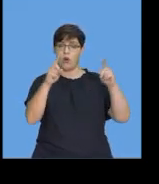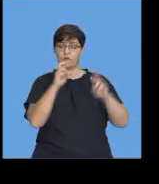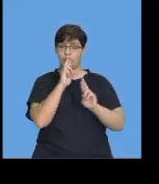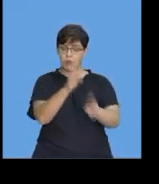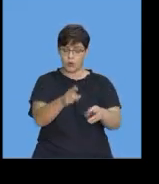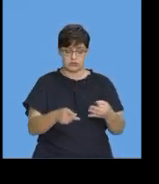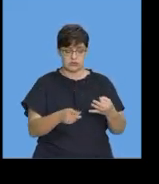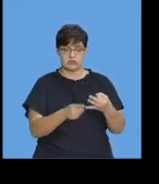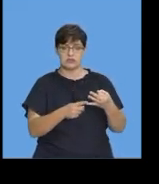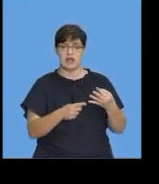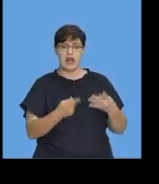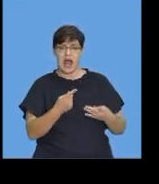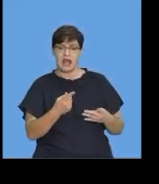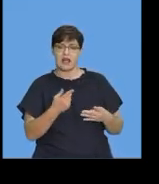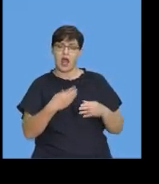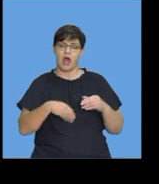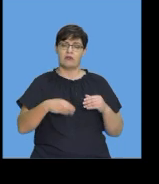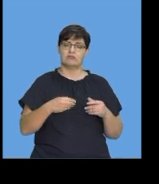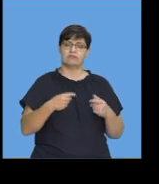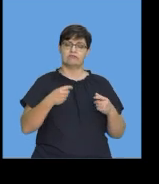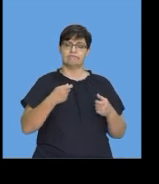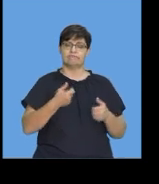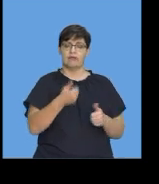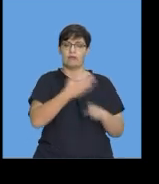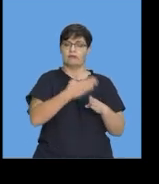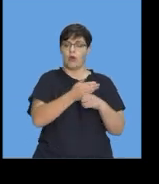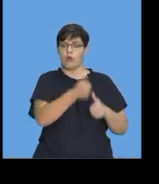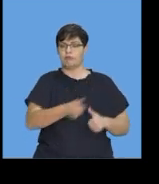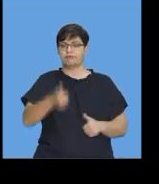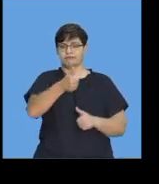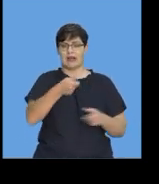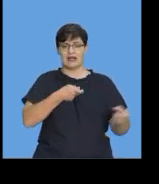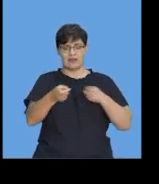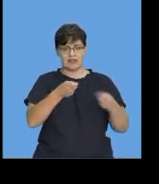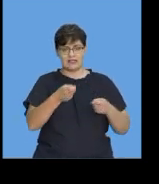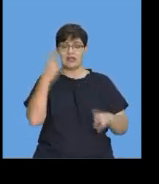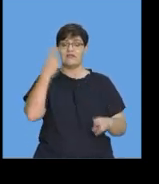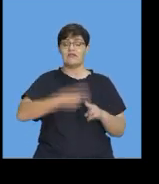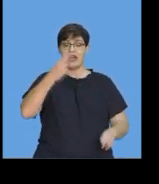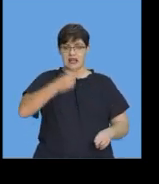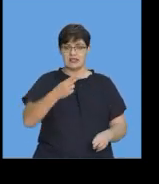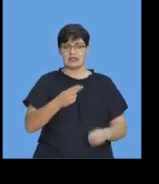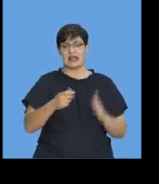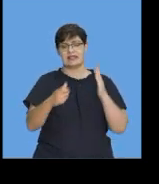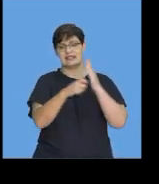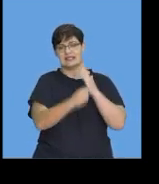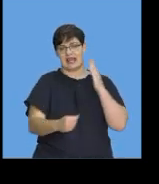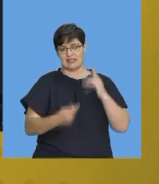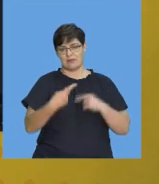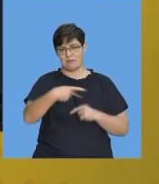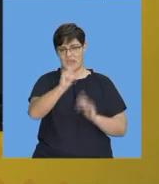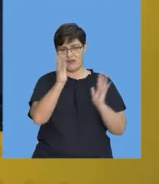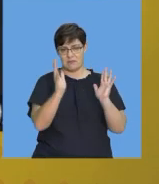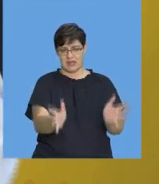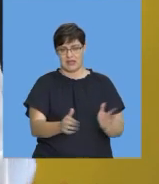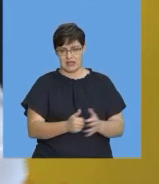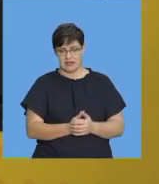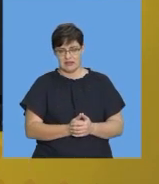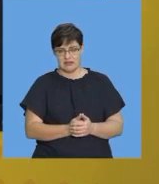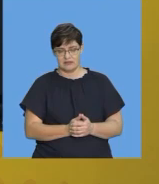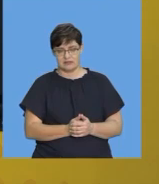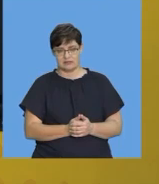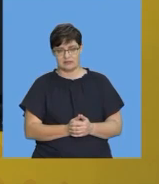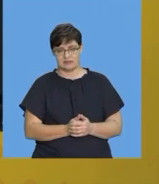we had an appetizer on corporate governance, and finally, we concluded with the taxation paid.